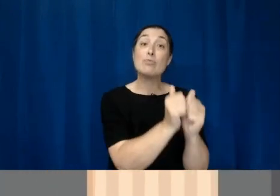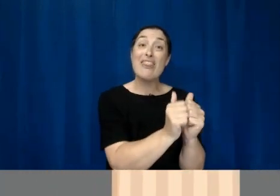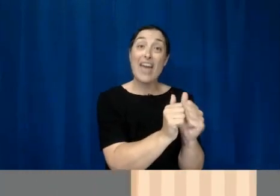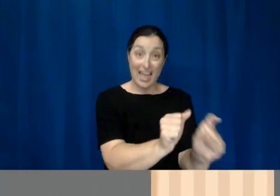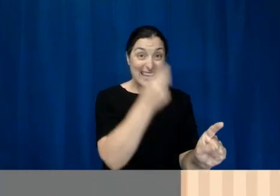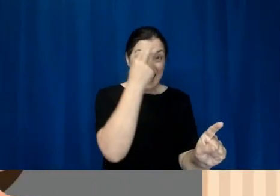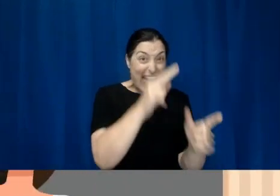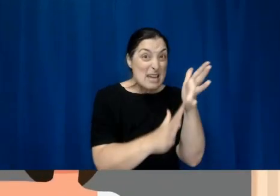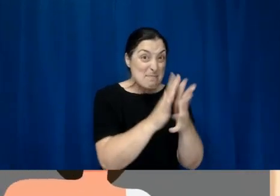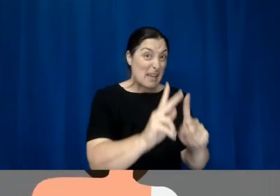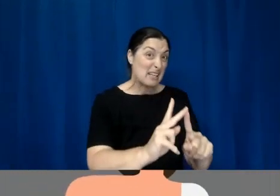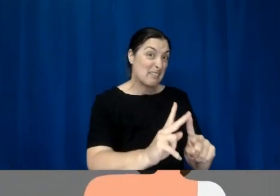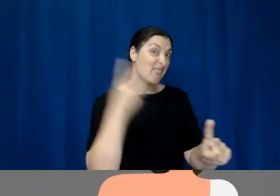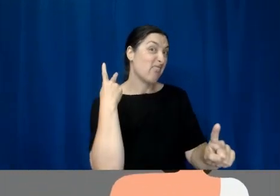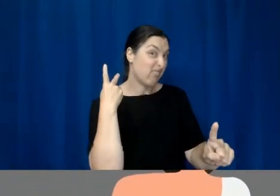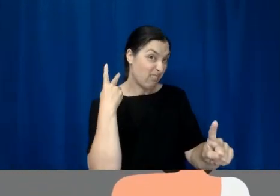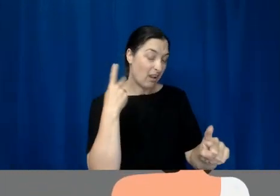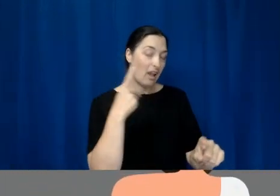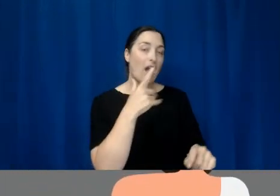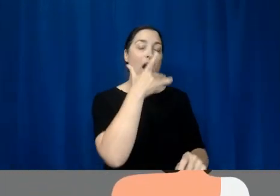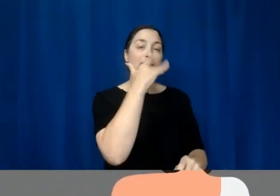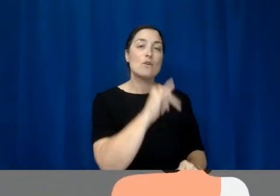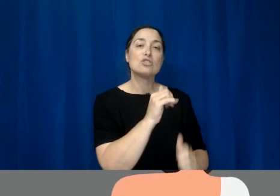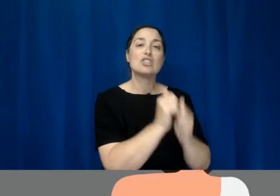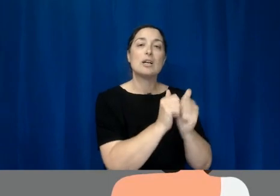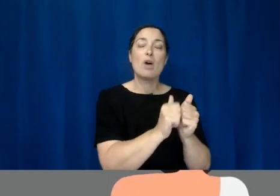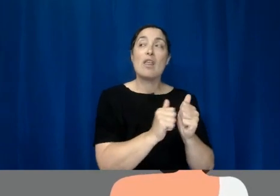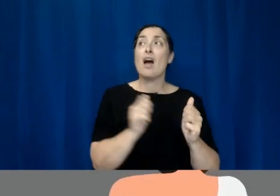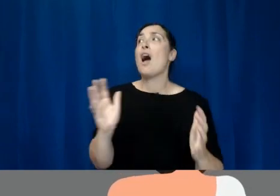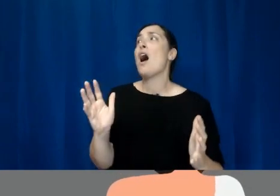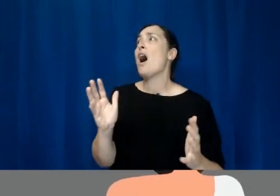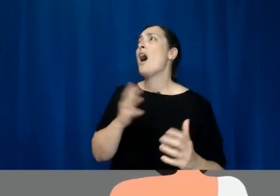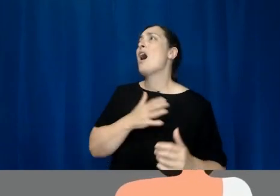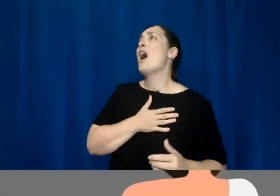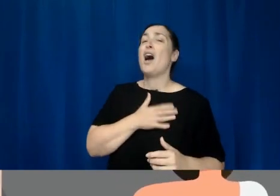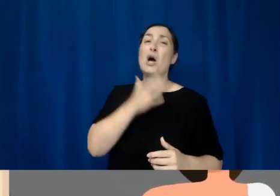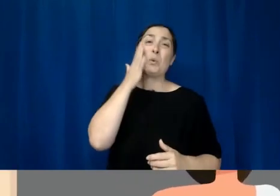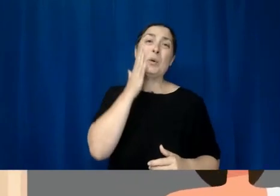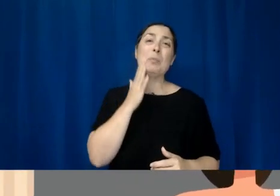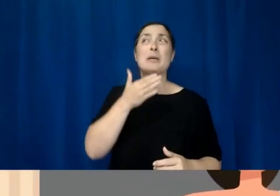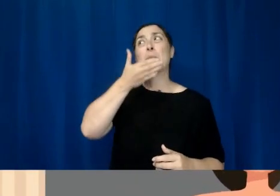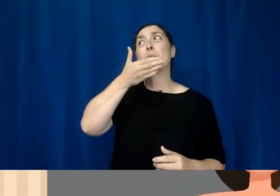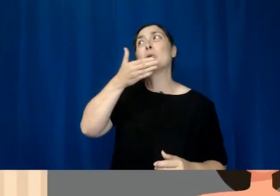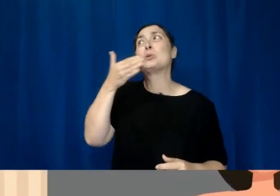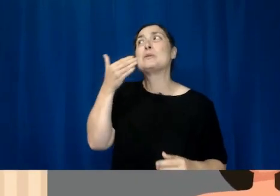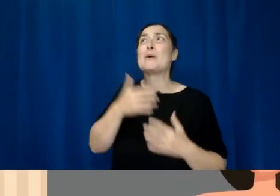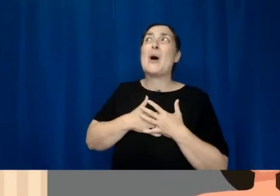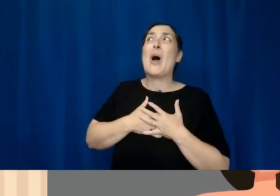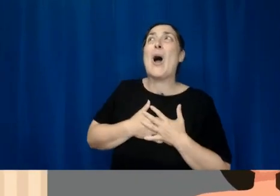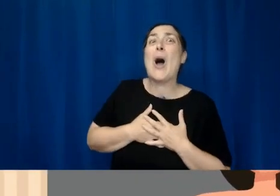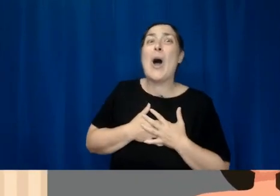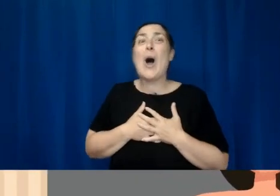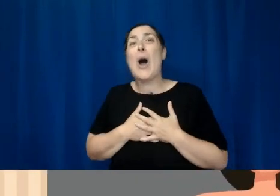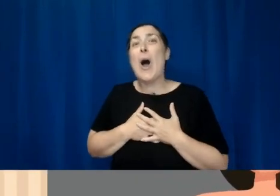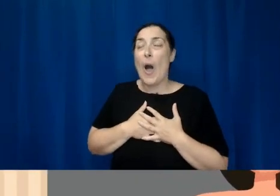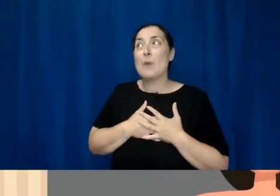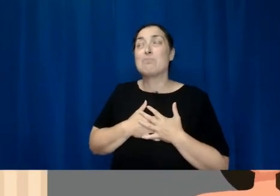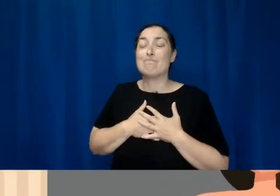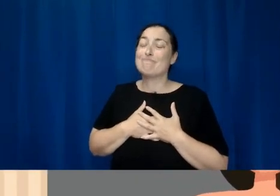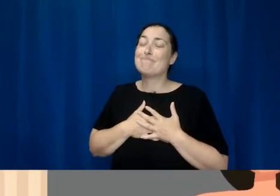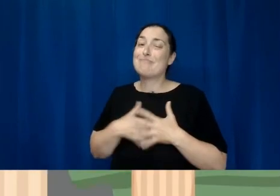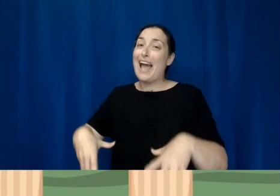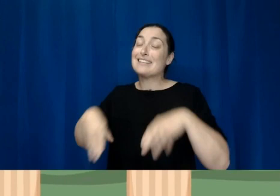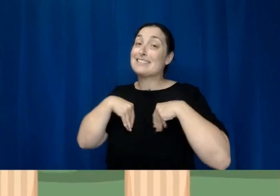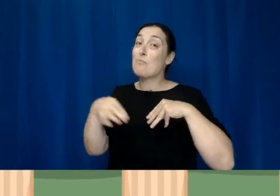afterthought, could not resist Pandora's charm and beauty. So he ignored his brother's warnings and took Pandora as his wife.